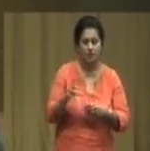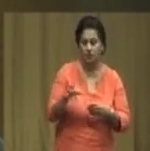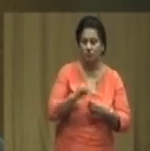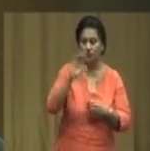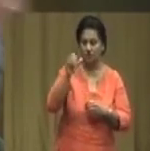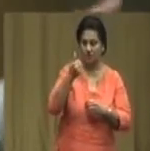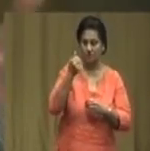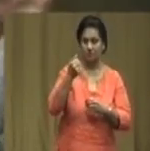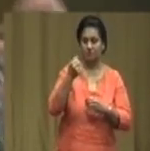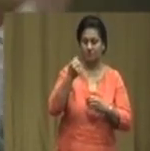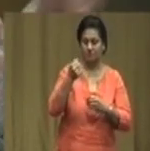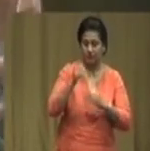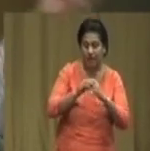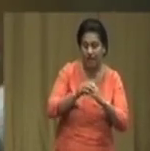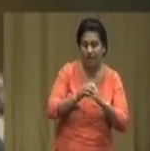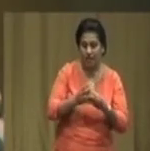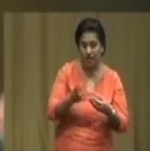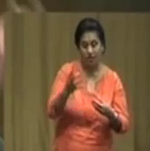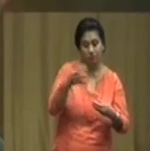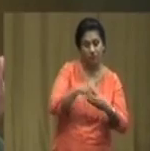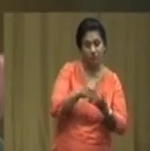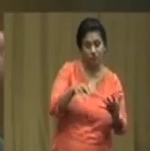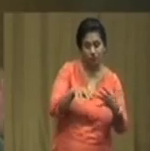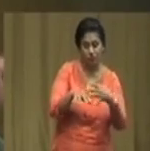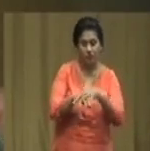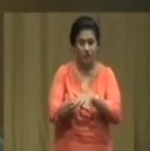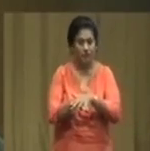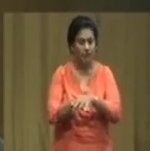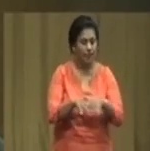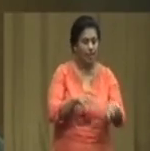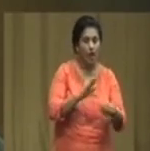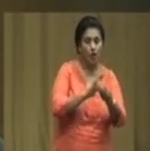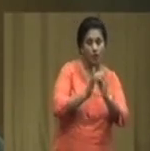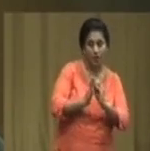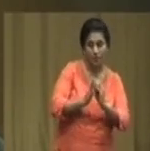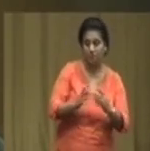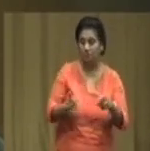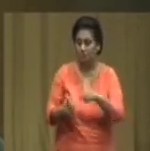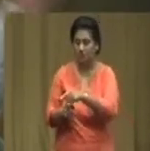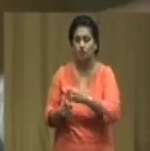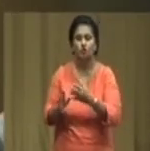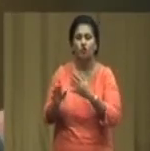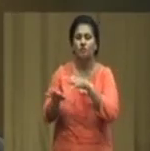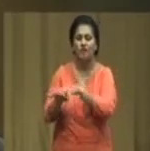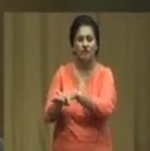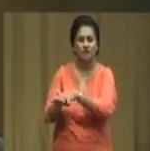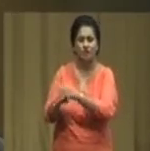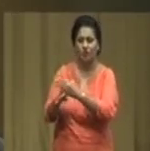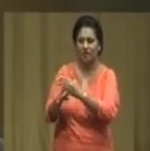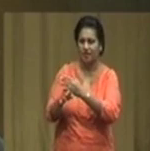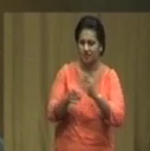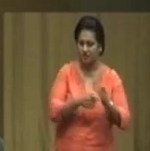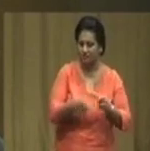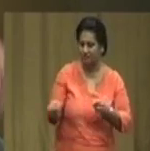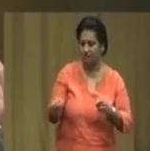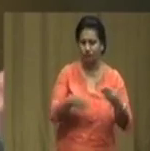integrated your work in with OER into your kind of mainstream activities as kind of part of your workflow. And